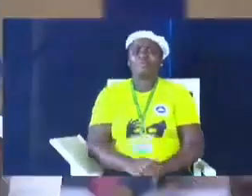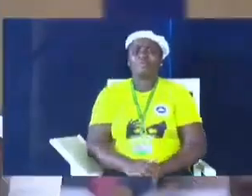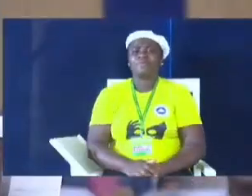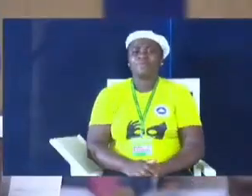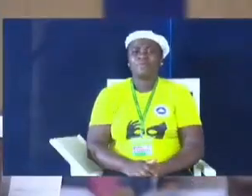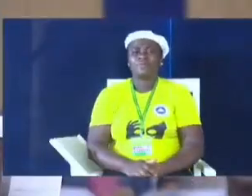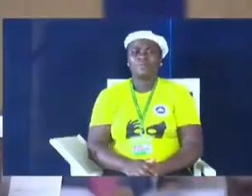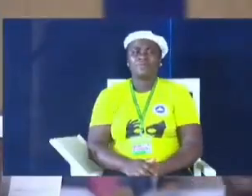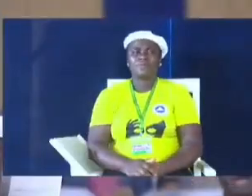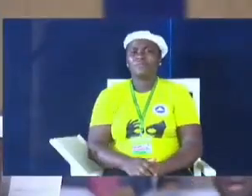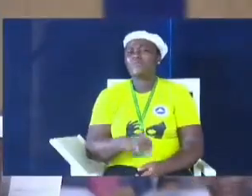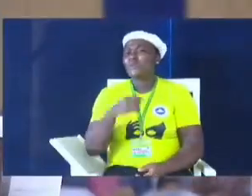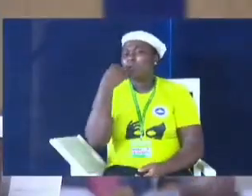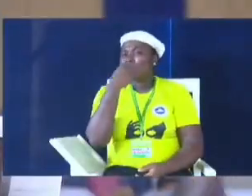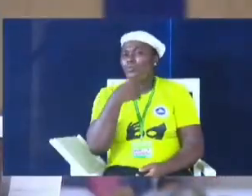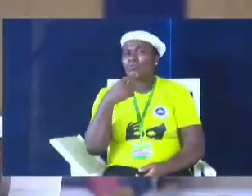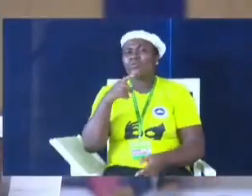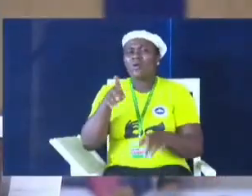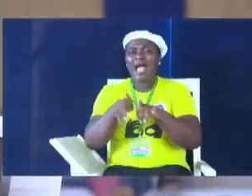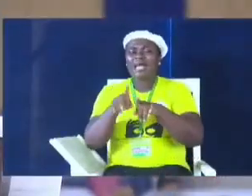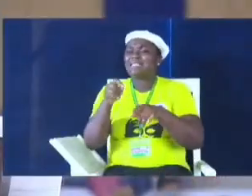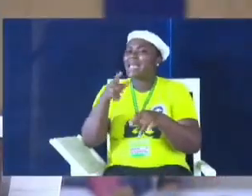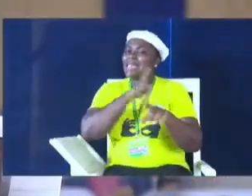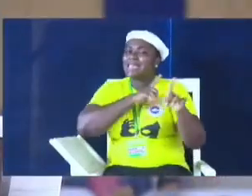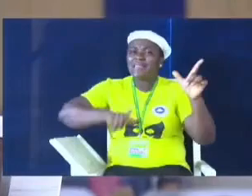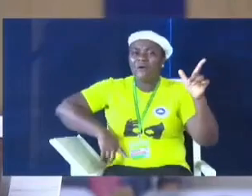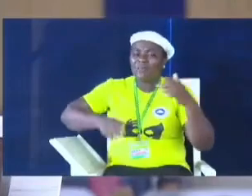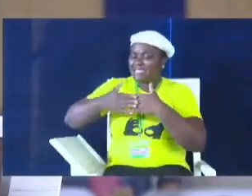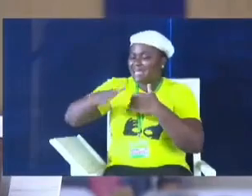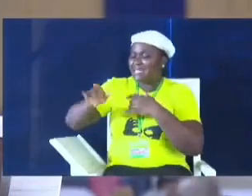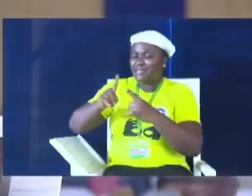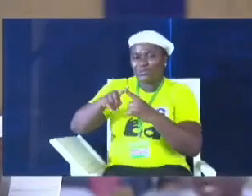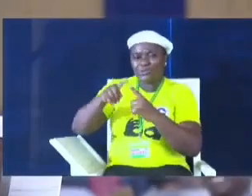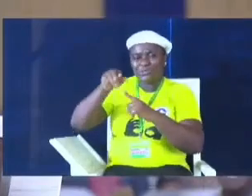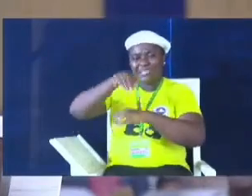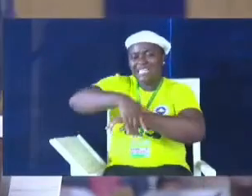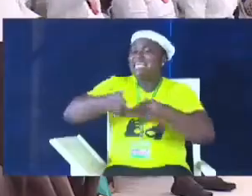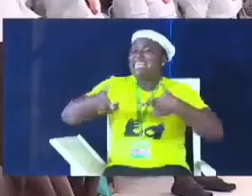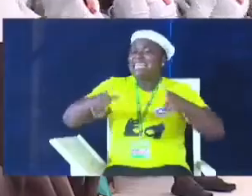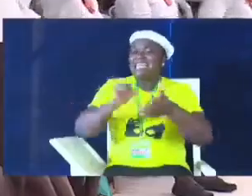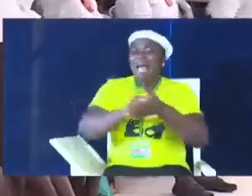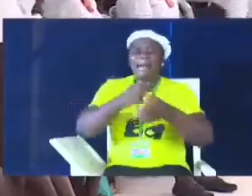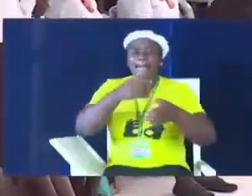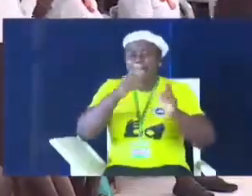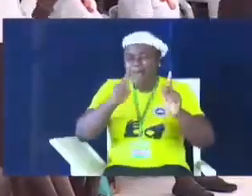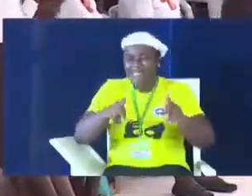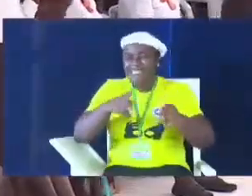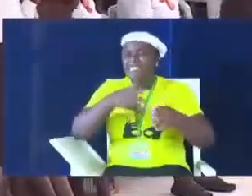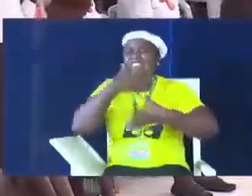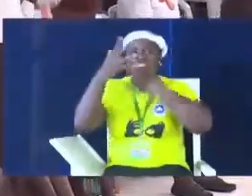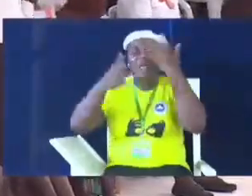I mean, who has the Lord sent me to tonight? Let your amen be the loudest.